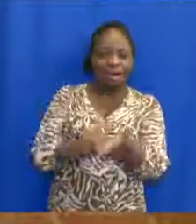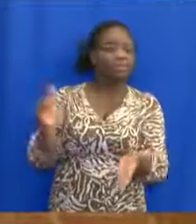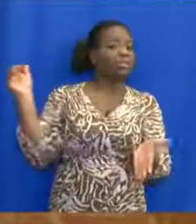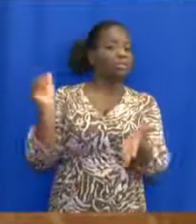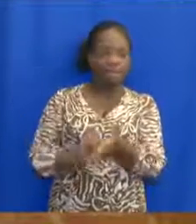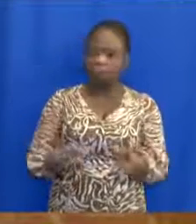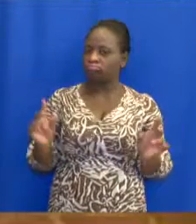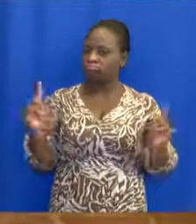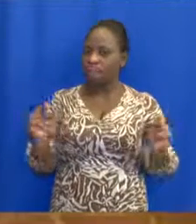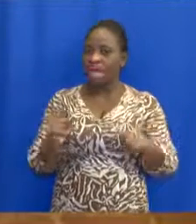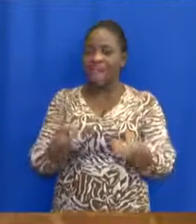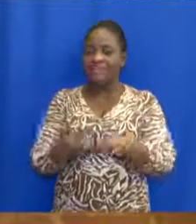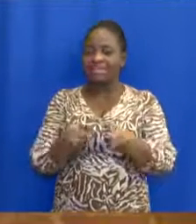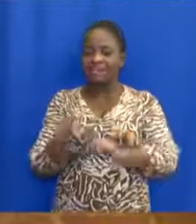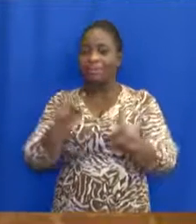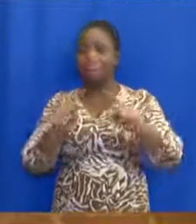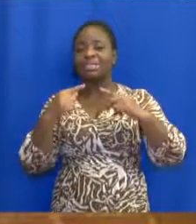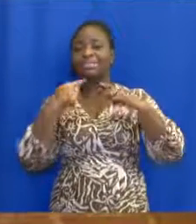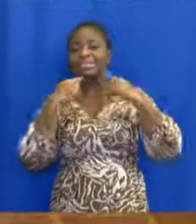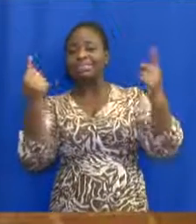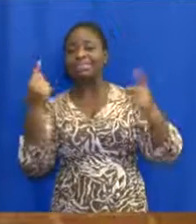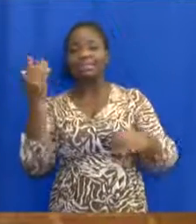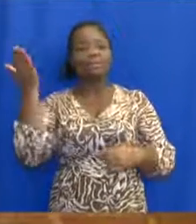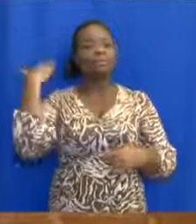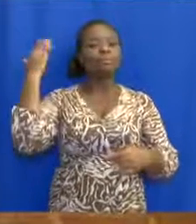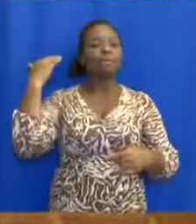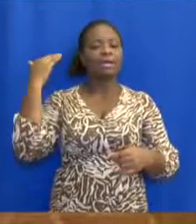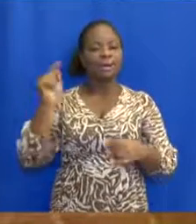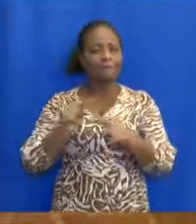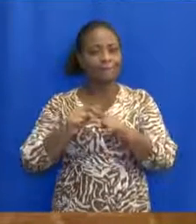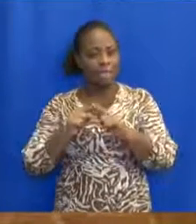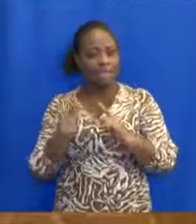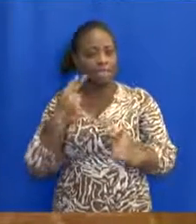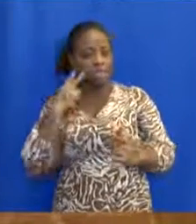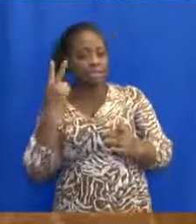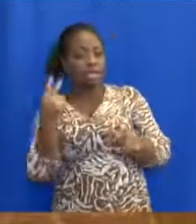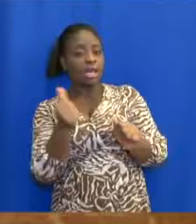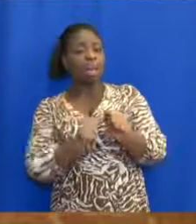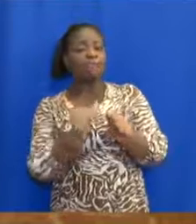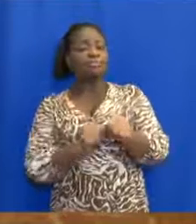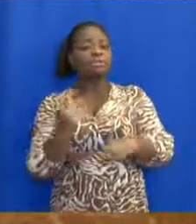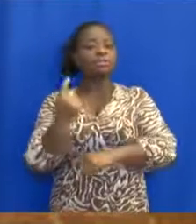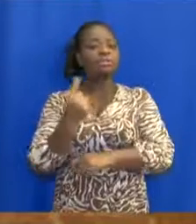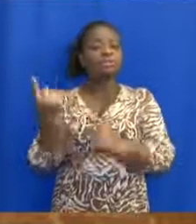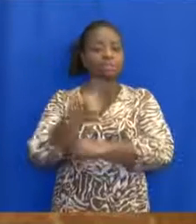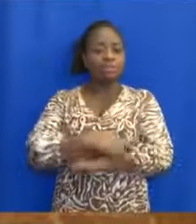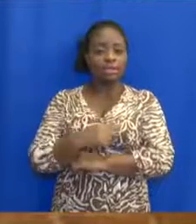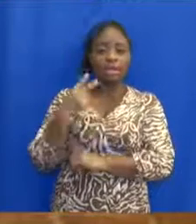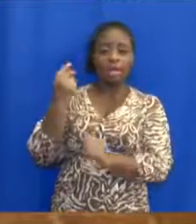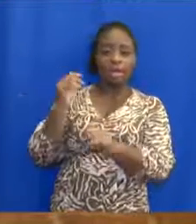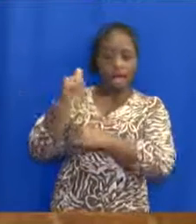thousands that were earlier anticipated and predicted, and that are being seen on a daily basis in some other